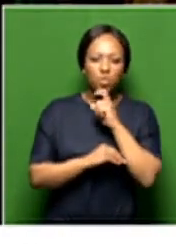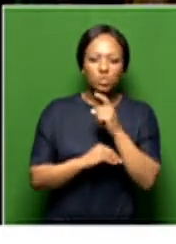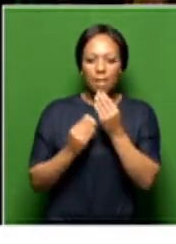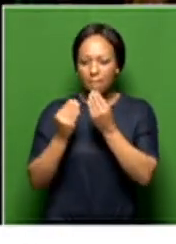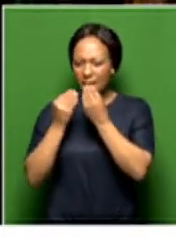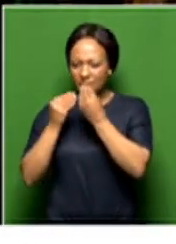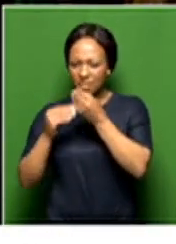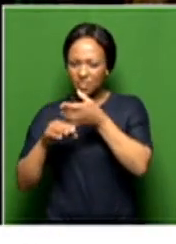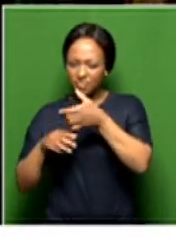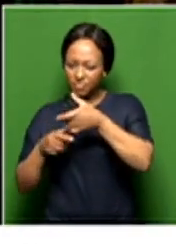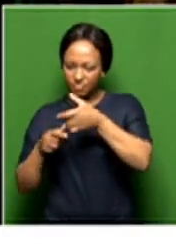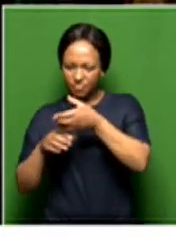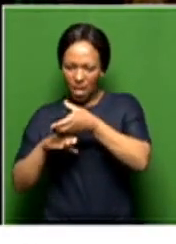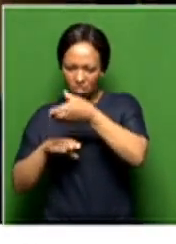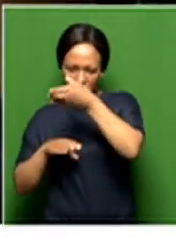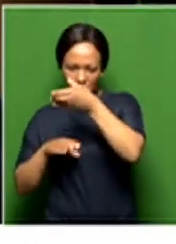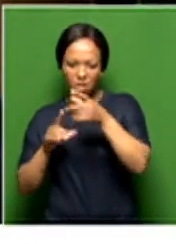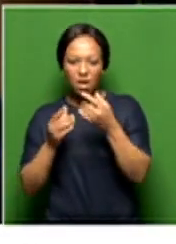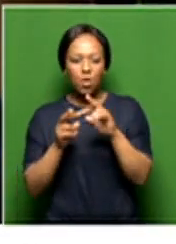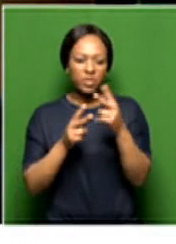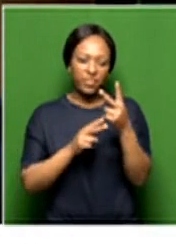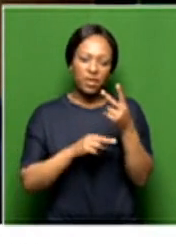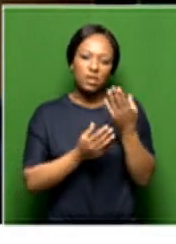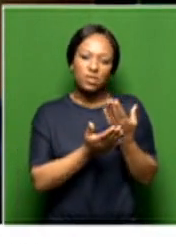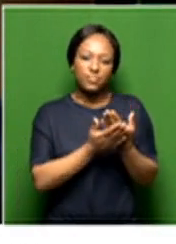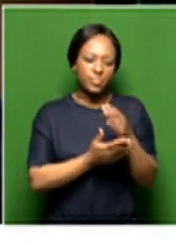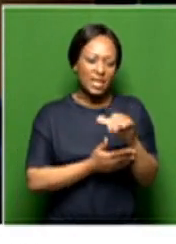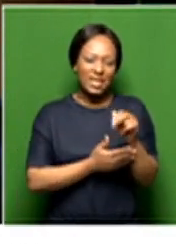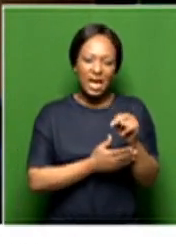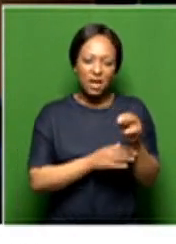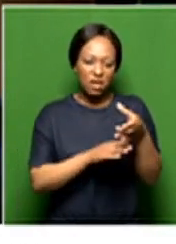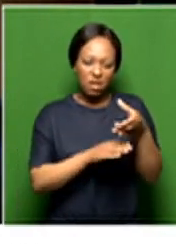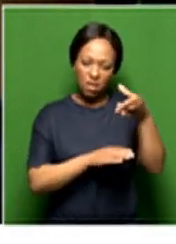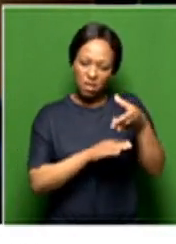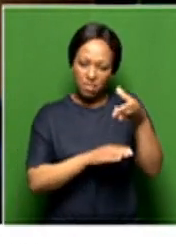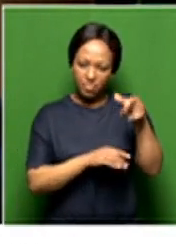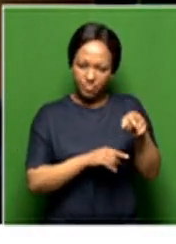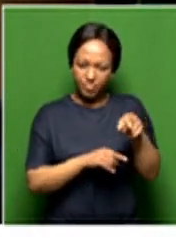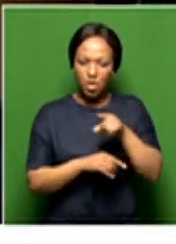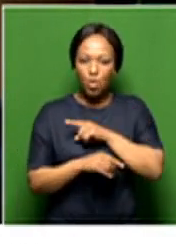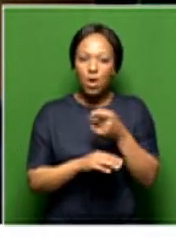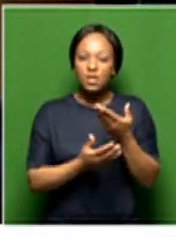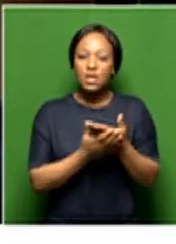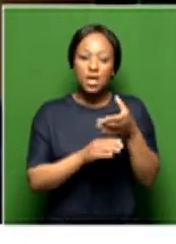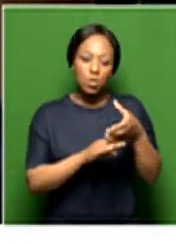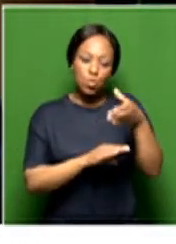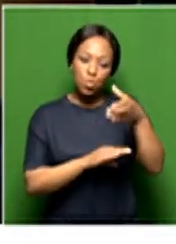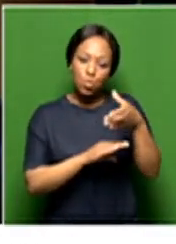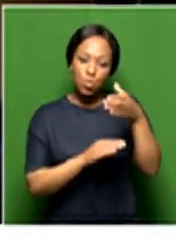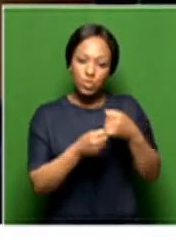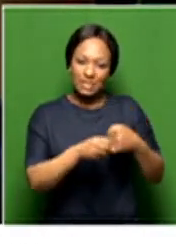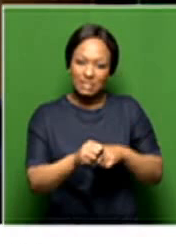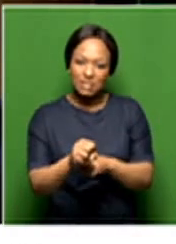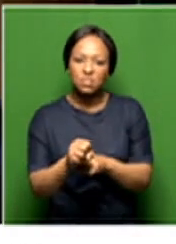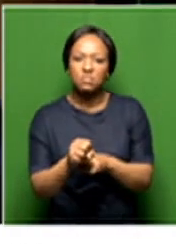plastic. So what has been your role at Coalition and as the Can Do strategist with regards to this